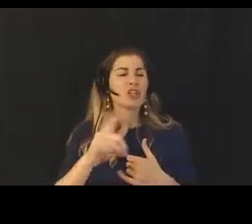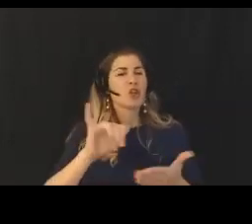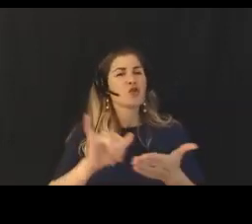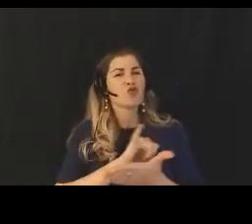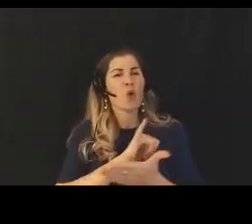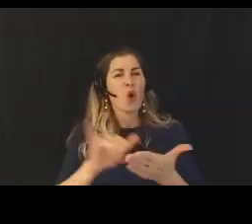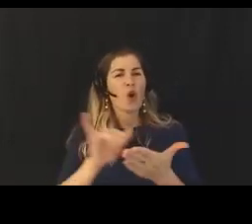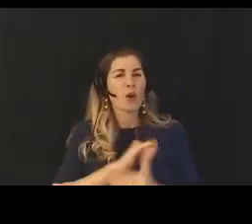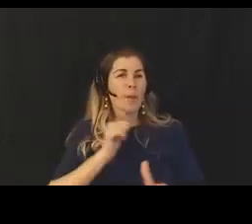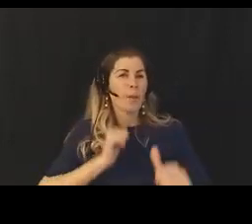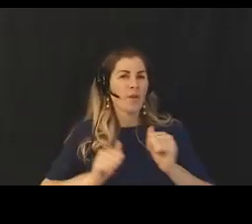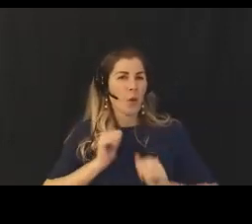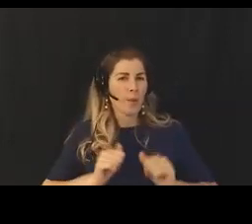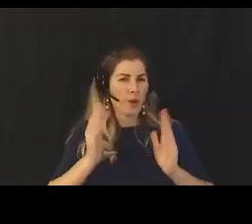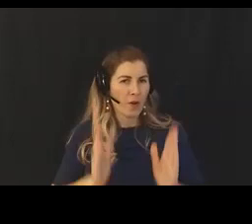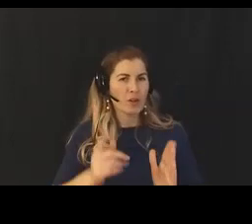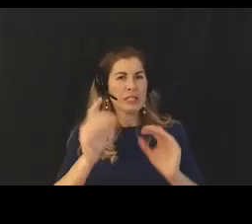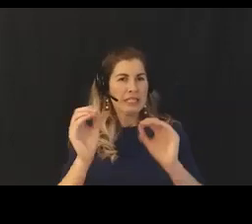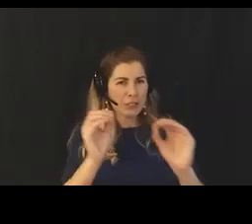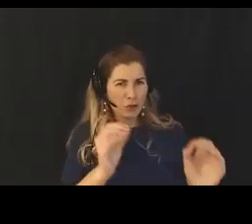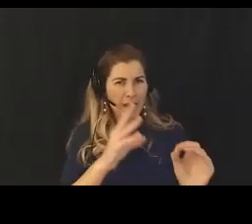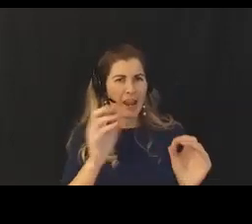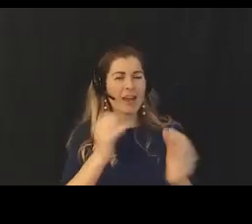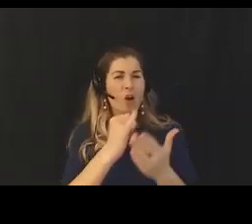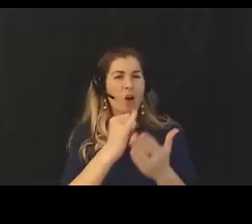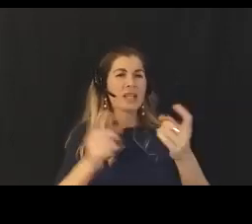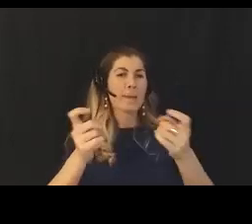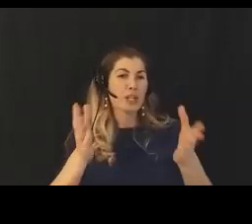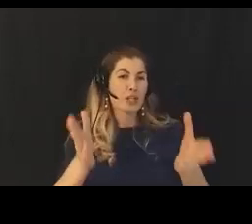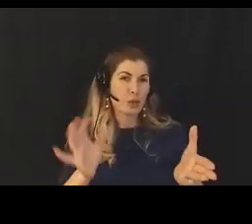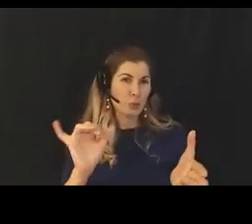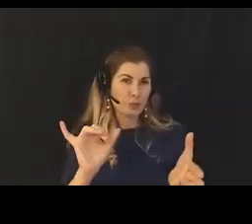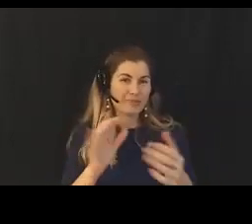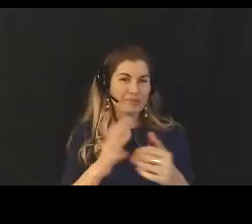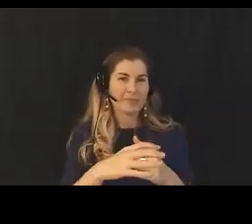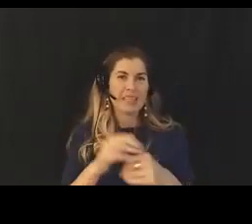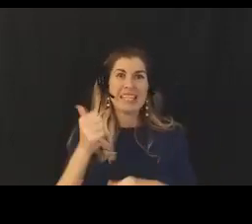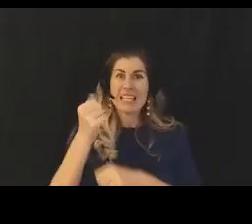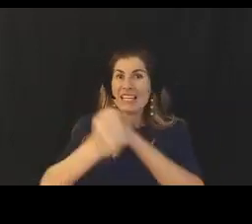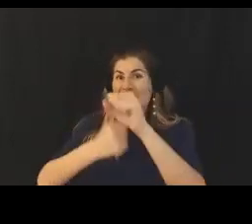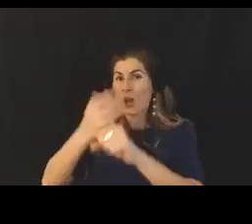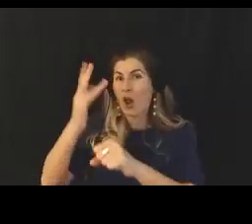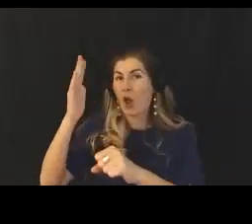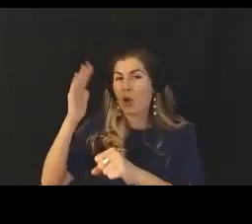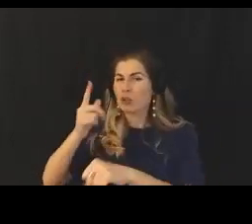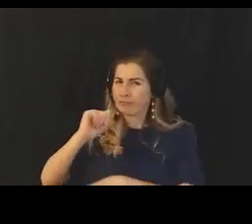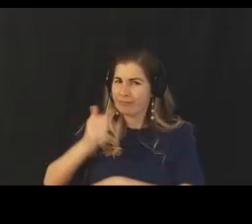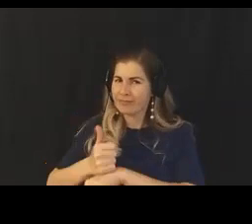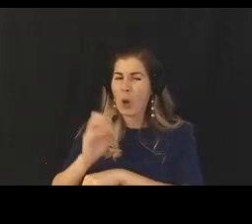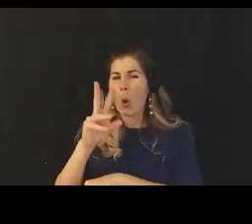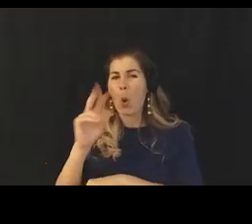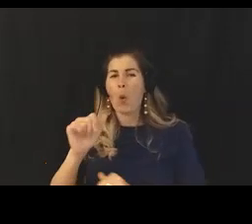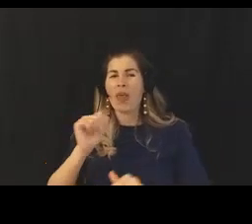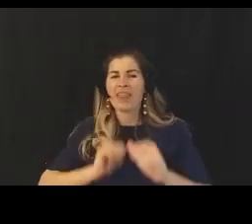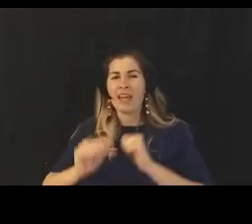artist, teaching artist, director, and arts administrator. 10 years ago, she founded her own theater company,